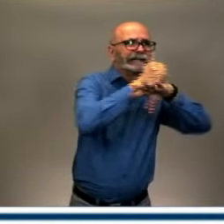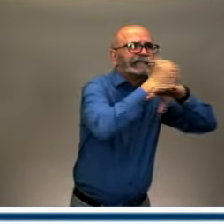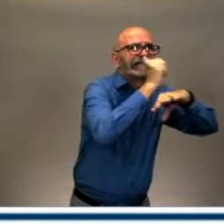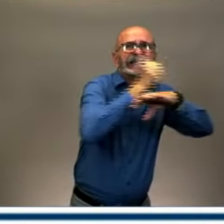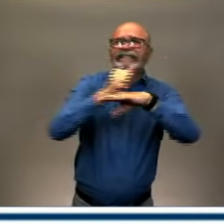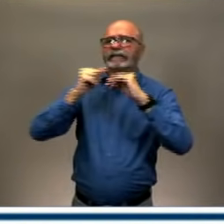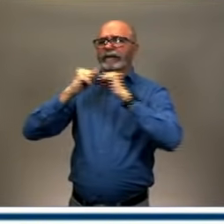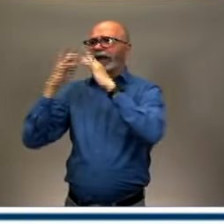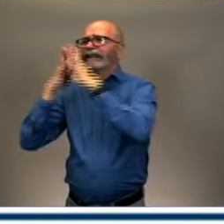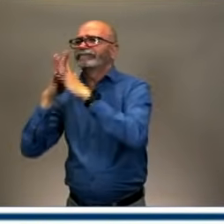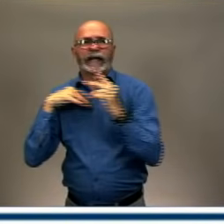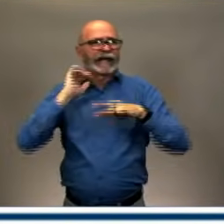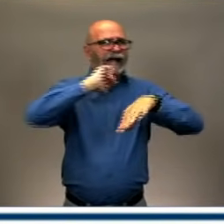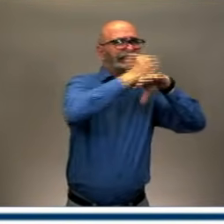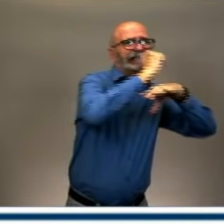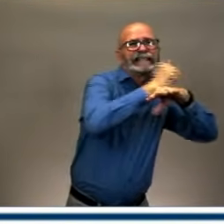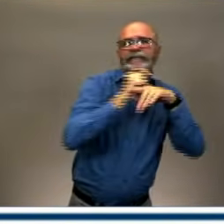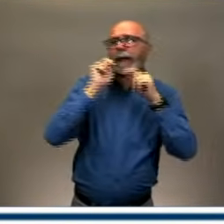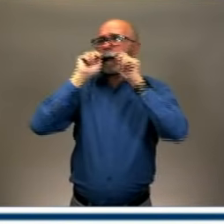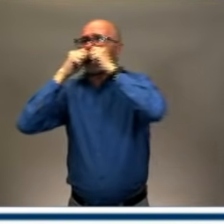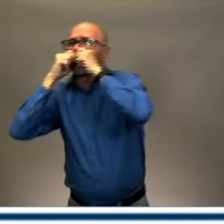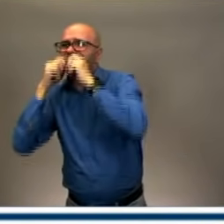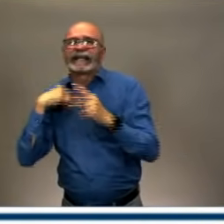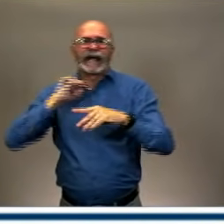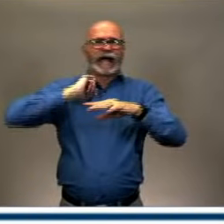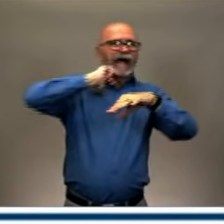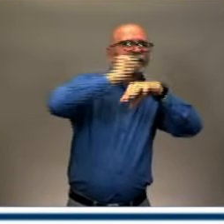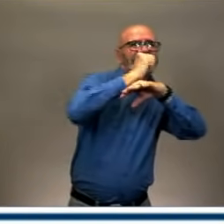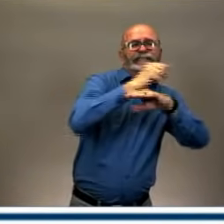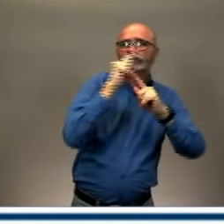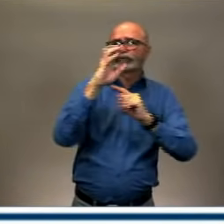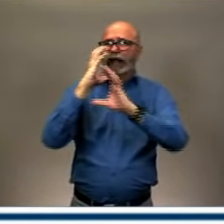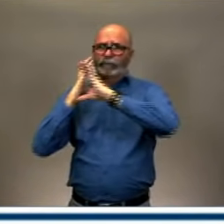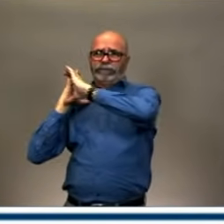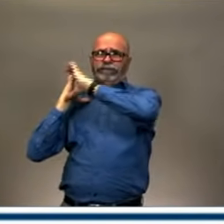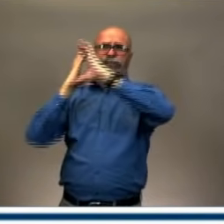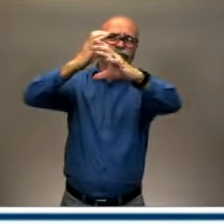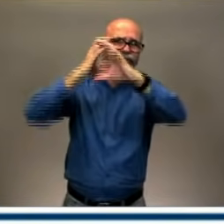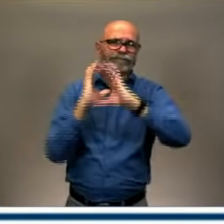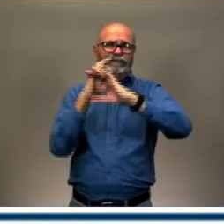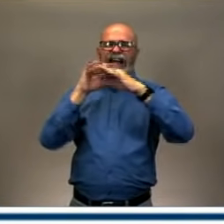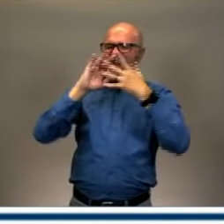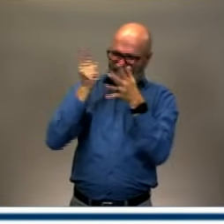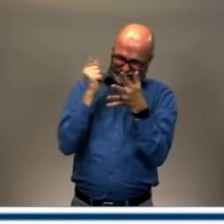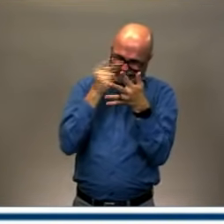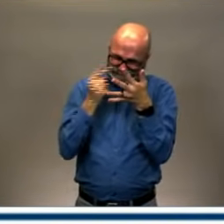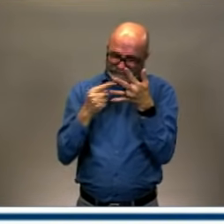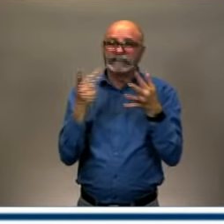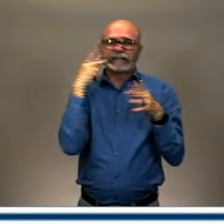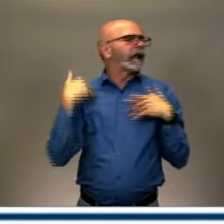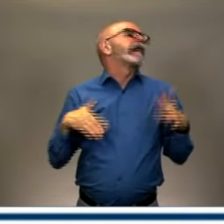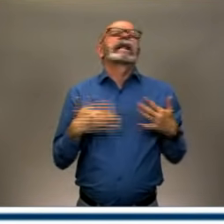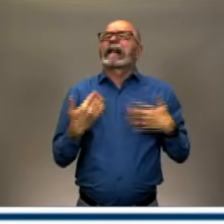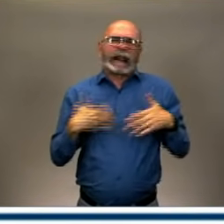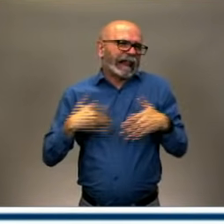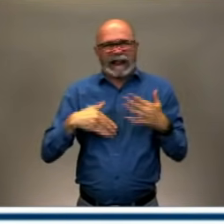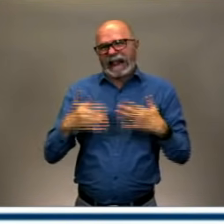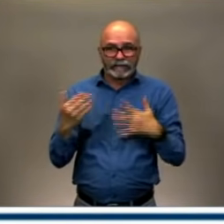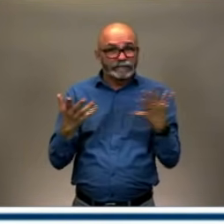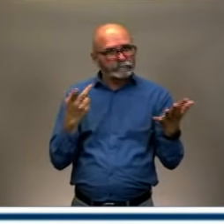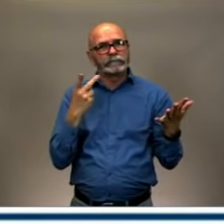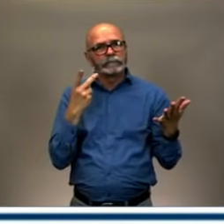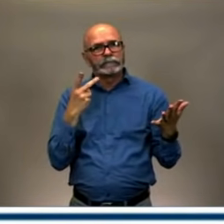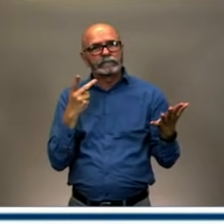our current fixed structures. All of that allowed us to ramp up testing to a substantial number, in some cases